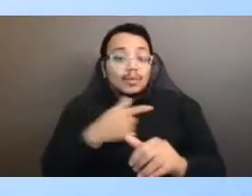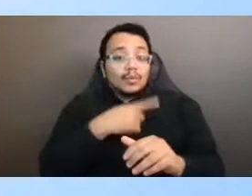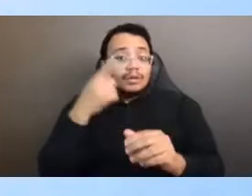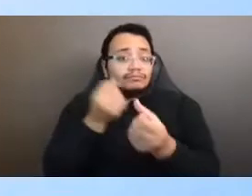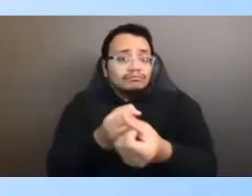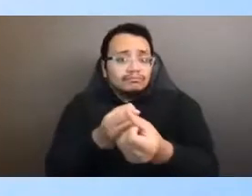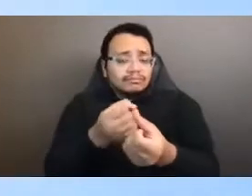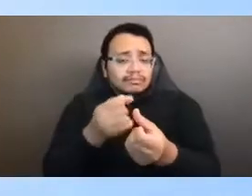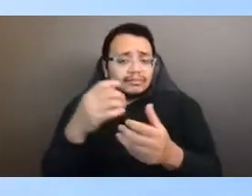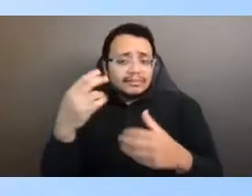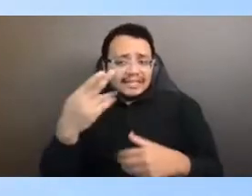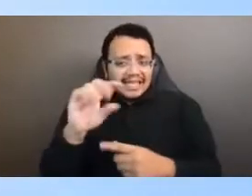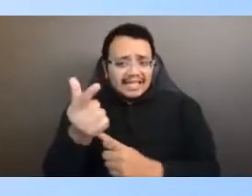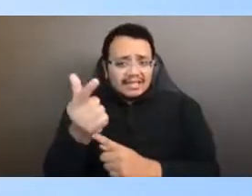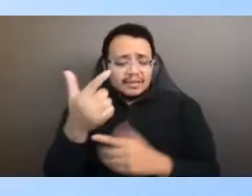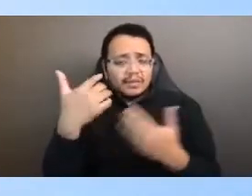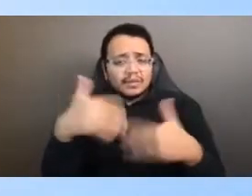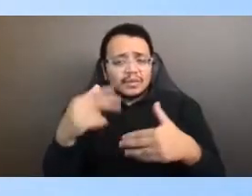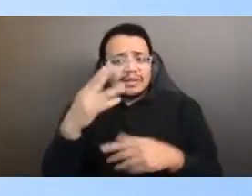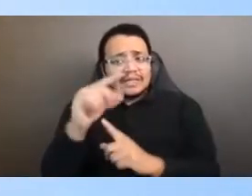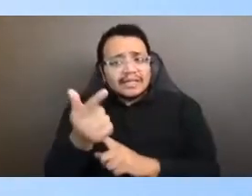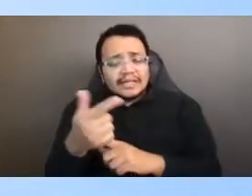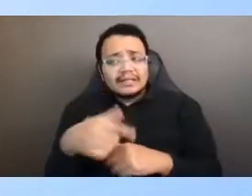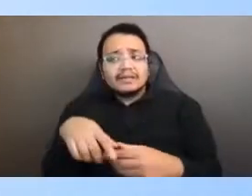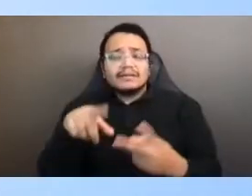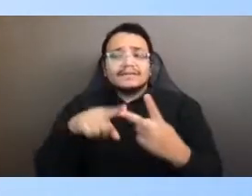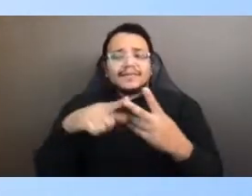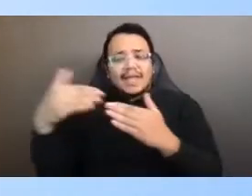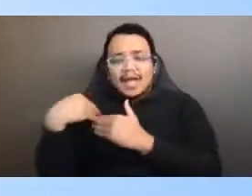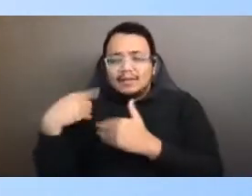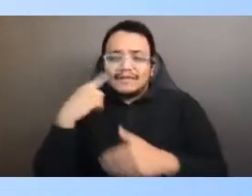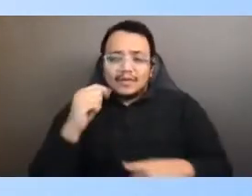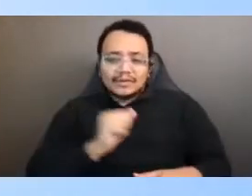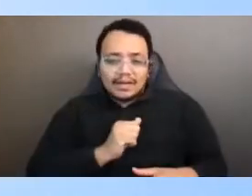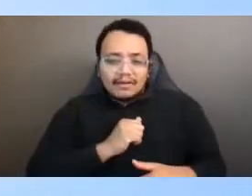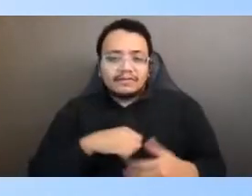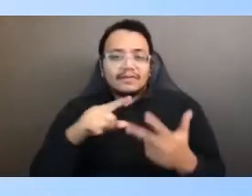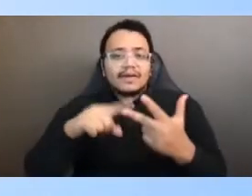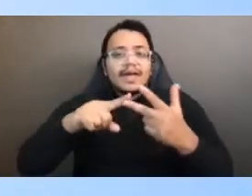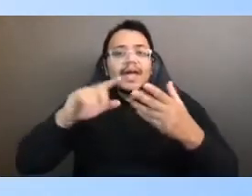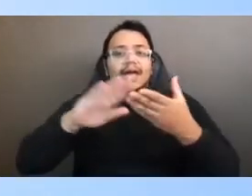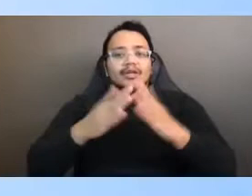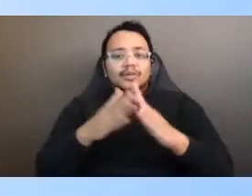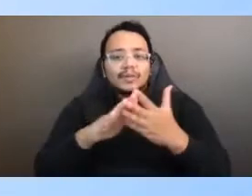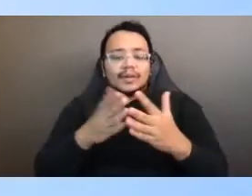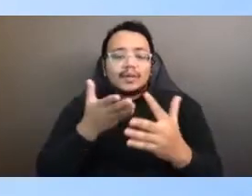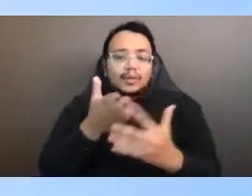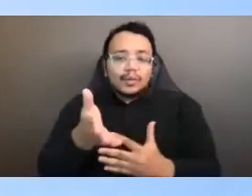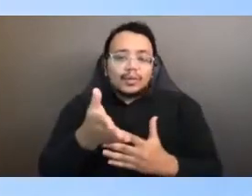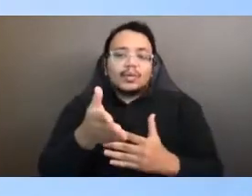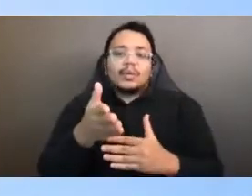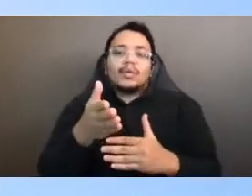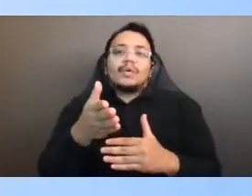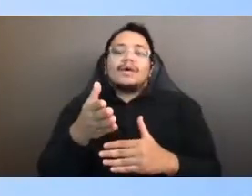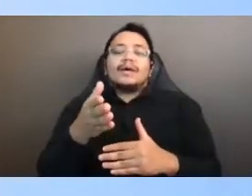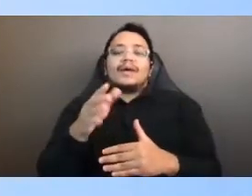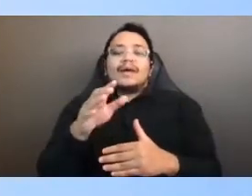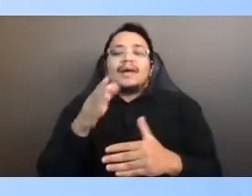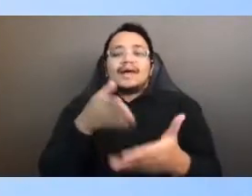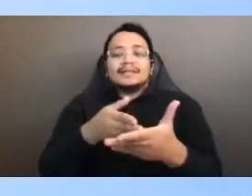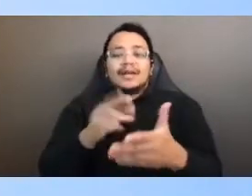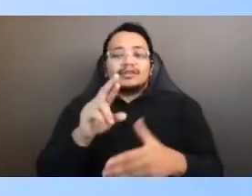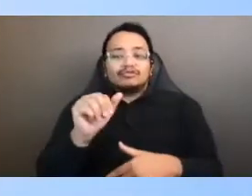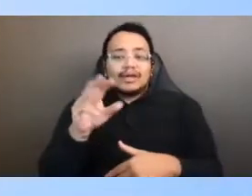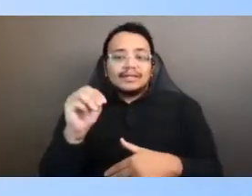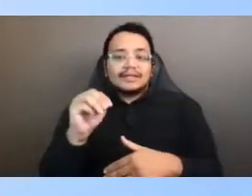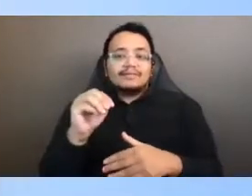is a remedy. Healing, accountability to self and community by way of anti-racist practices, policies, and